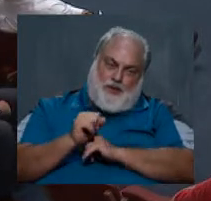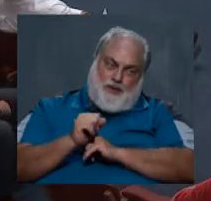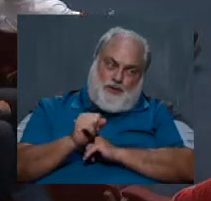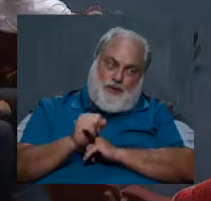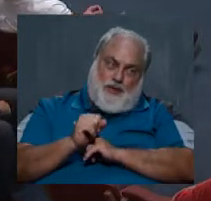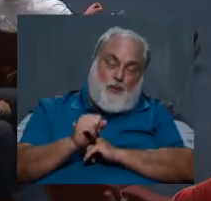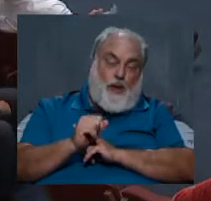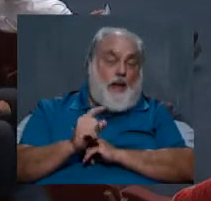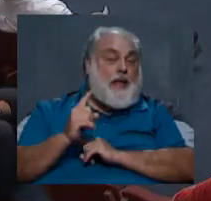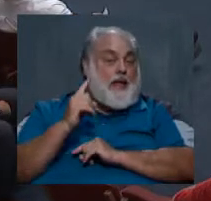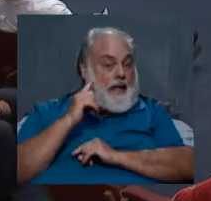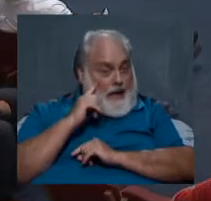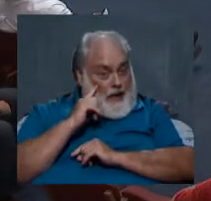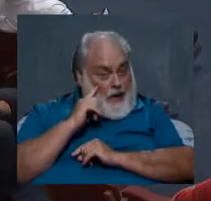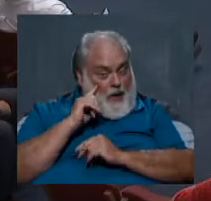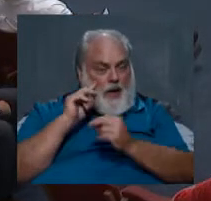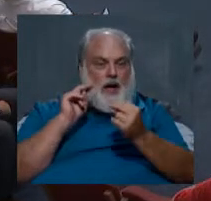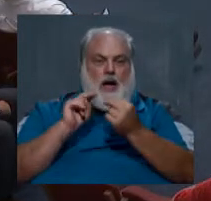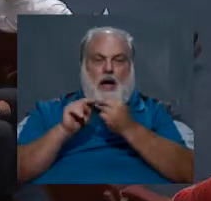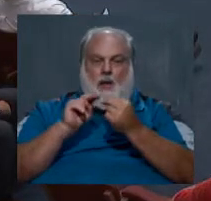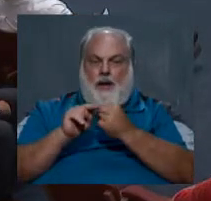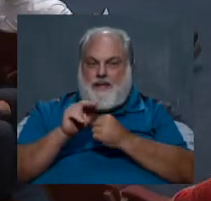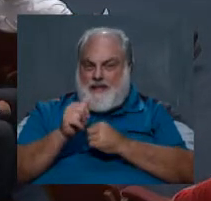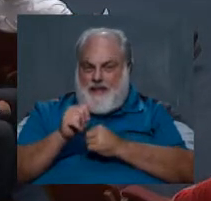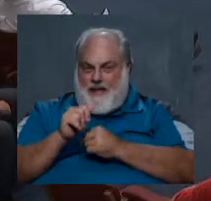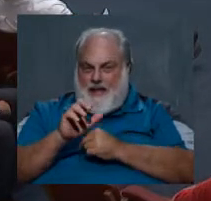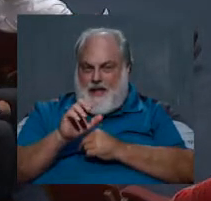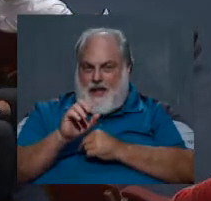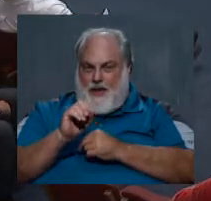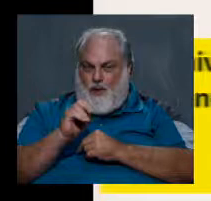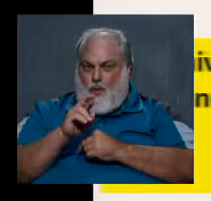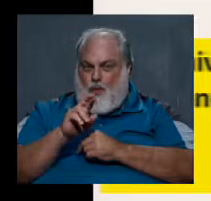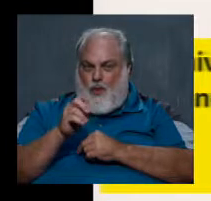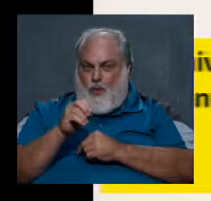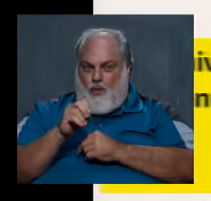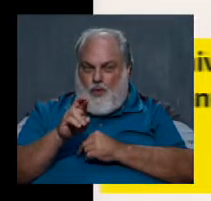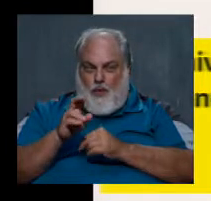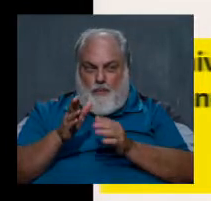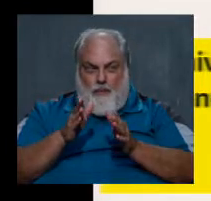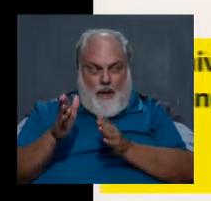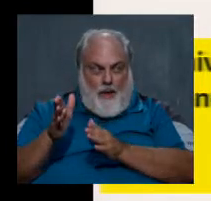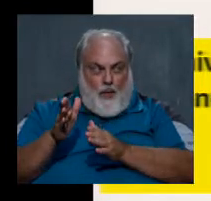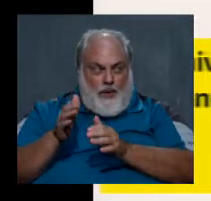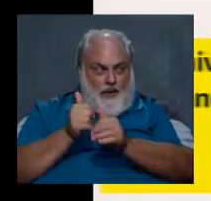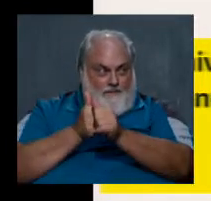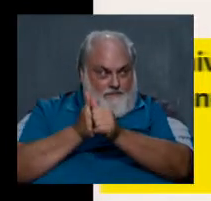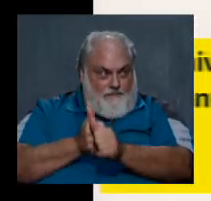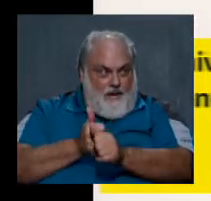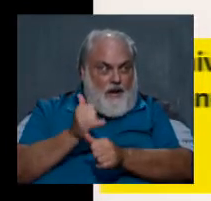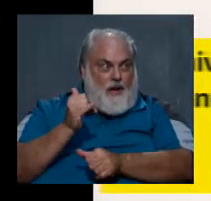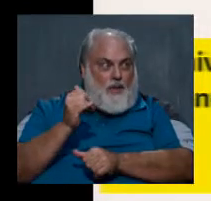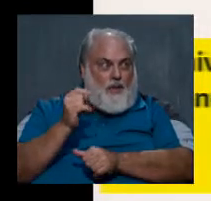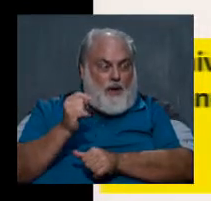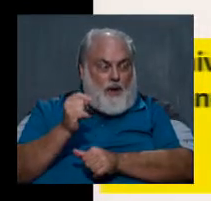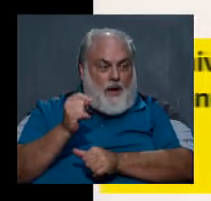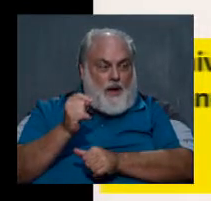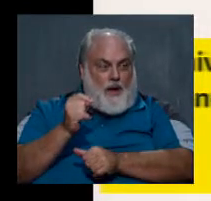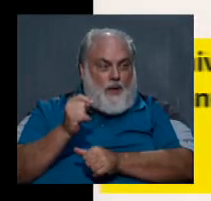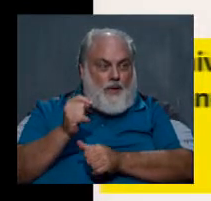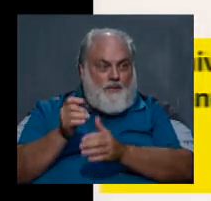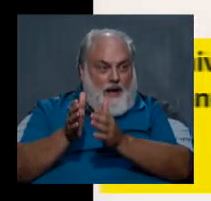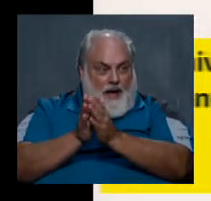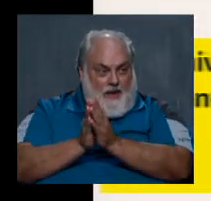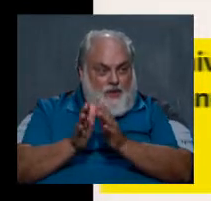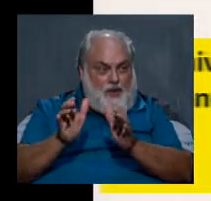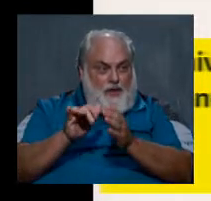And what I hear is we have a Highway 10 corridor plan. We need to stick to it. We're entrusted to do that, although